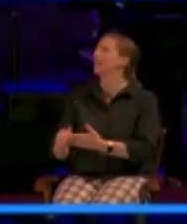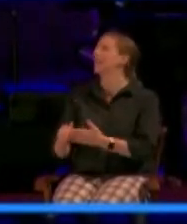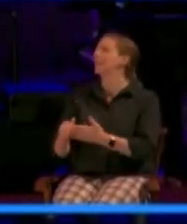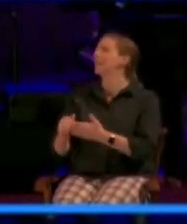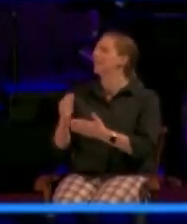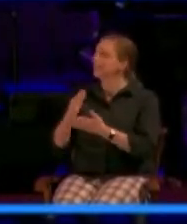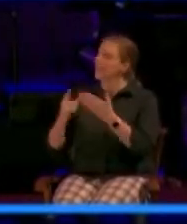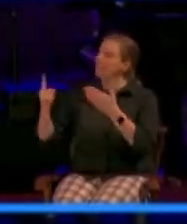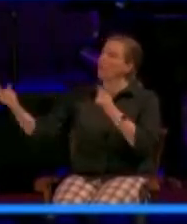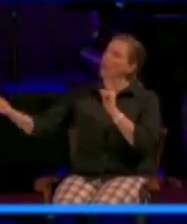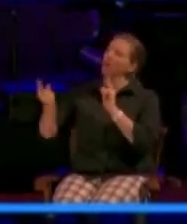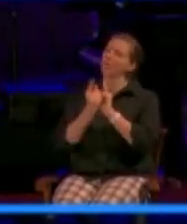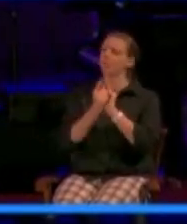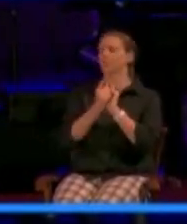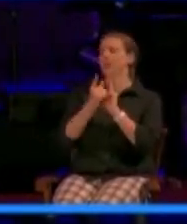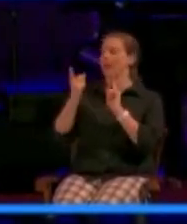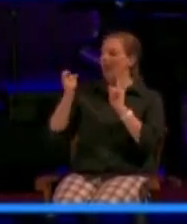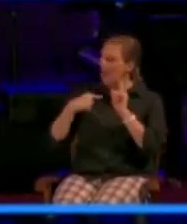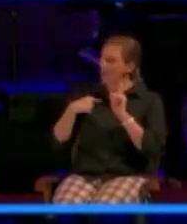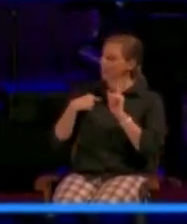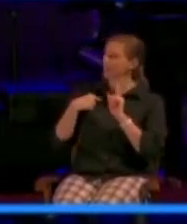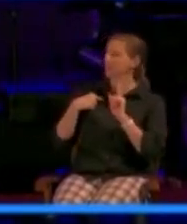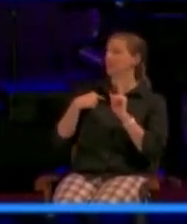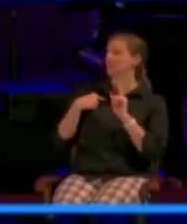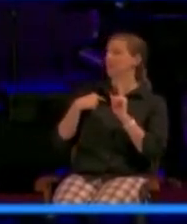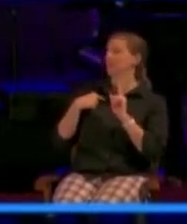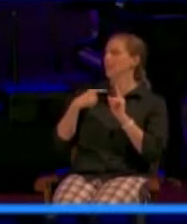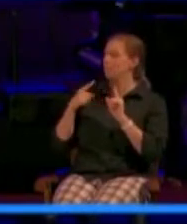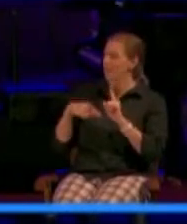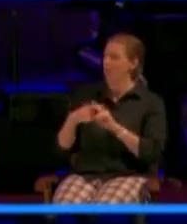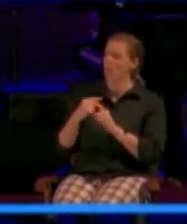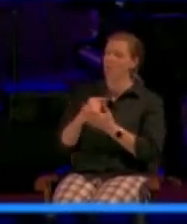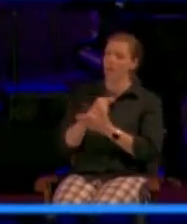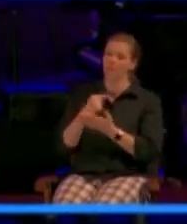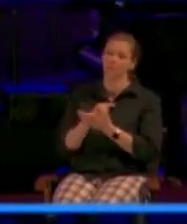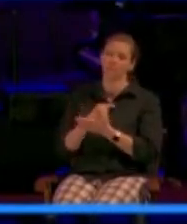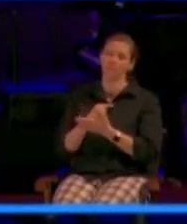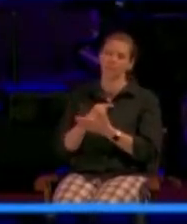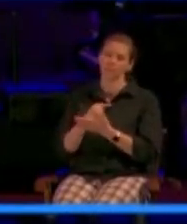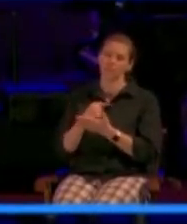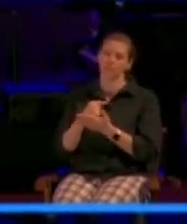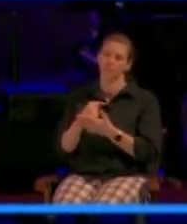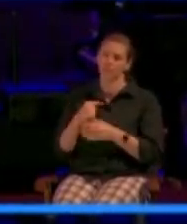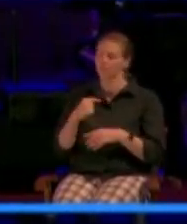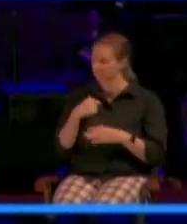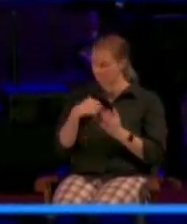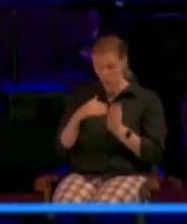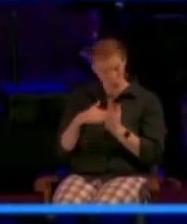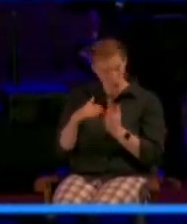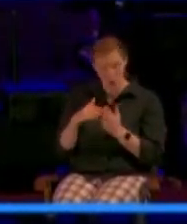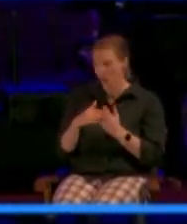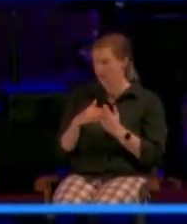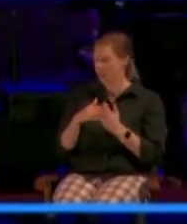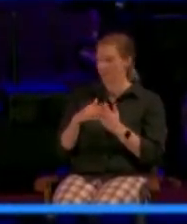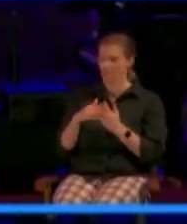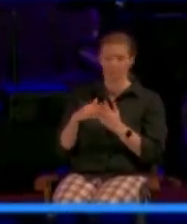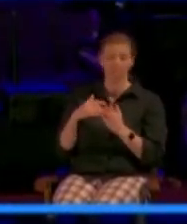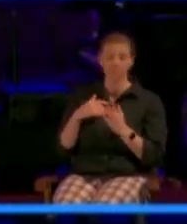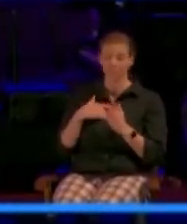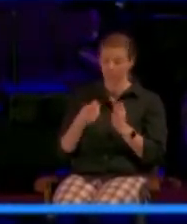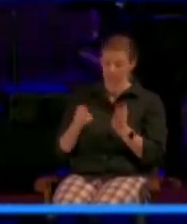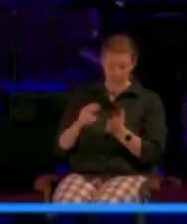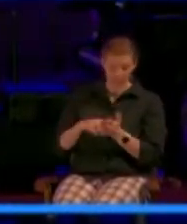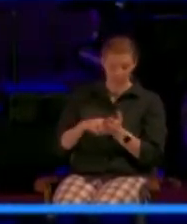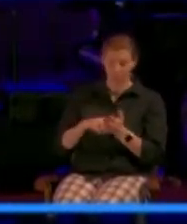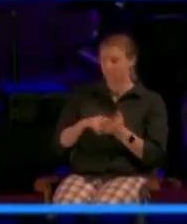have them come in my pathway?" When I pastored here, I would oftentimes, the first thing in the morning, over in my office across the way, I would look out on the